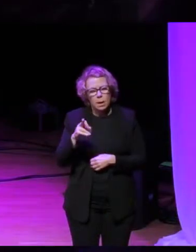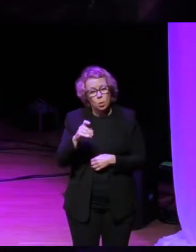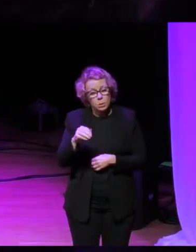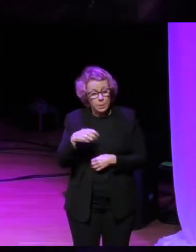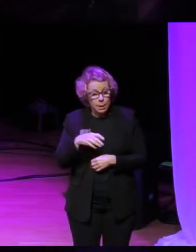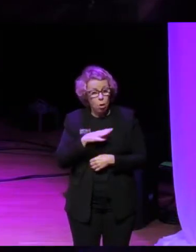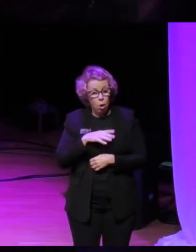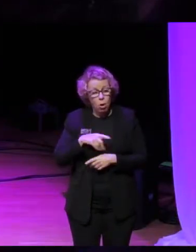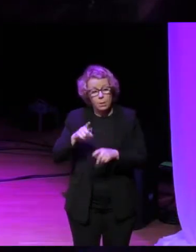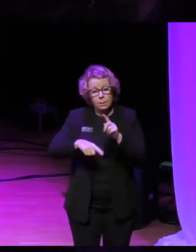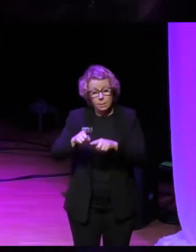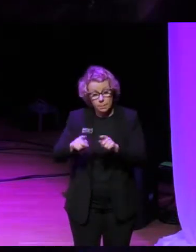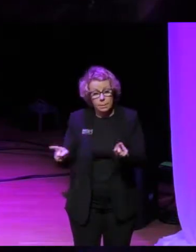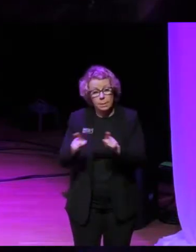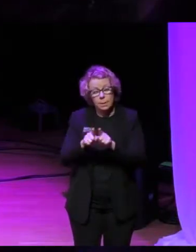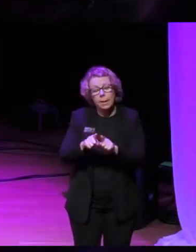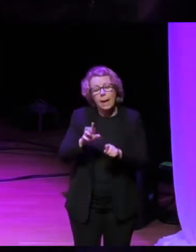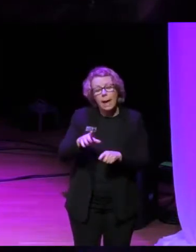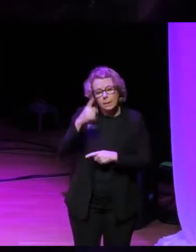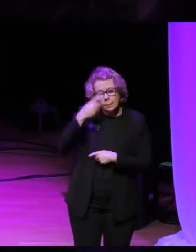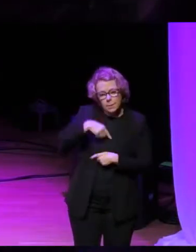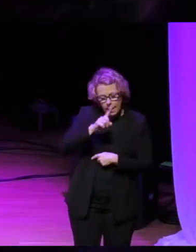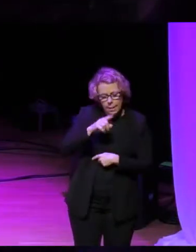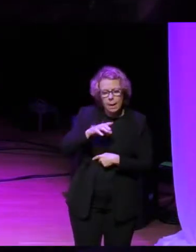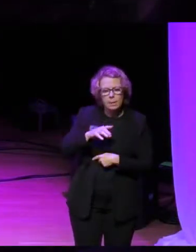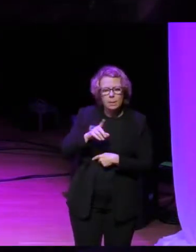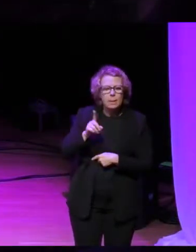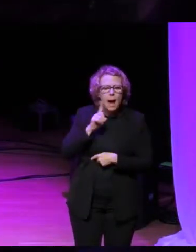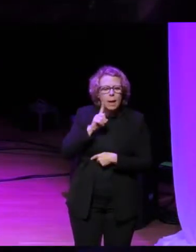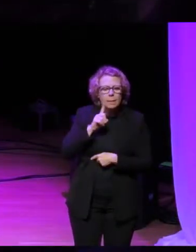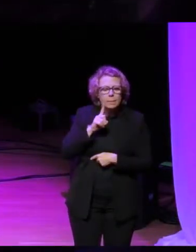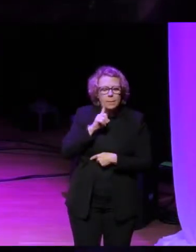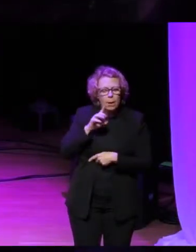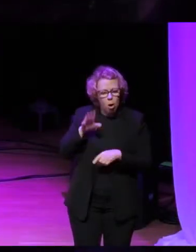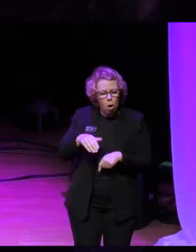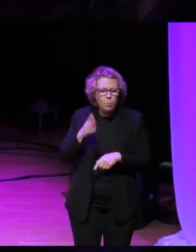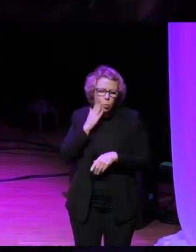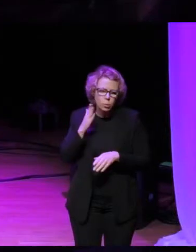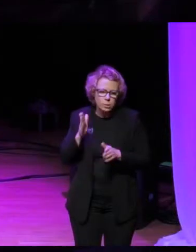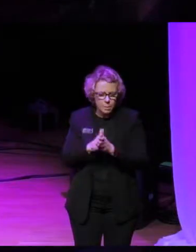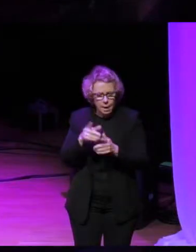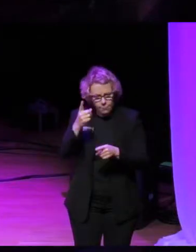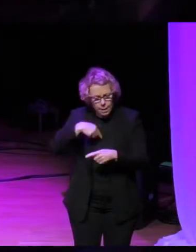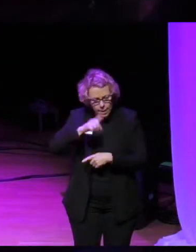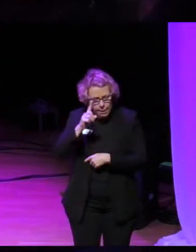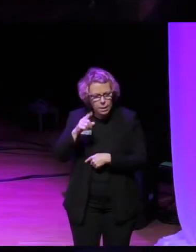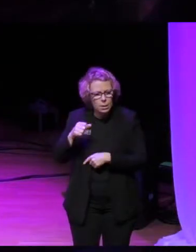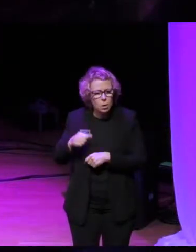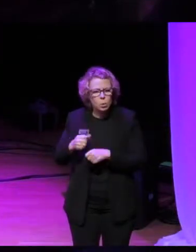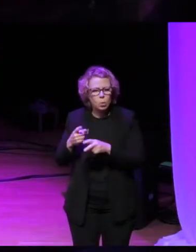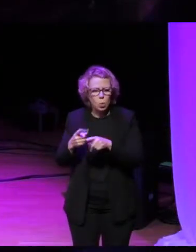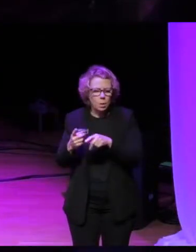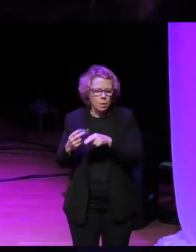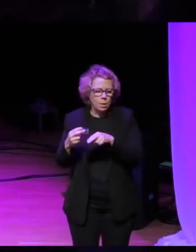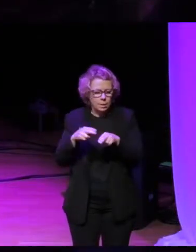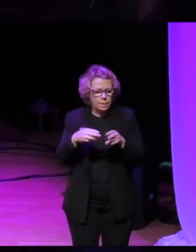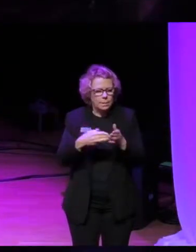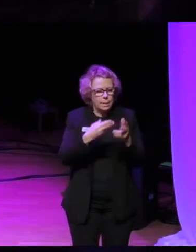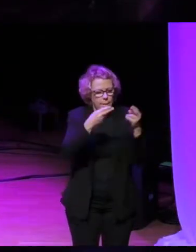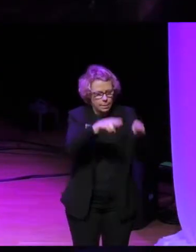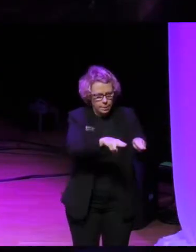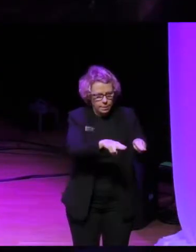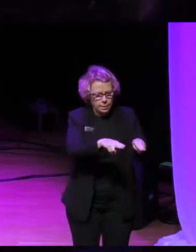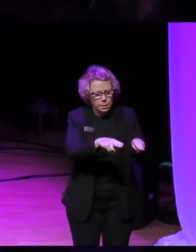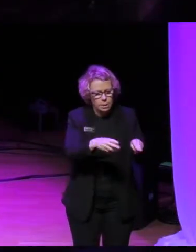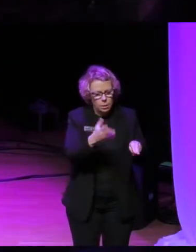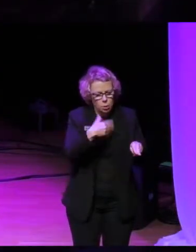because her parents are undocumented, but Rosa Maria has always lived with her parents. And by taking her into custody, of course, she was deprived of going